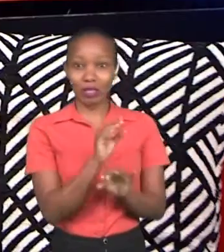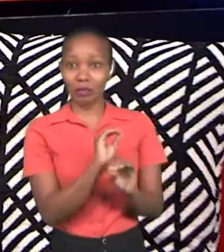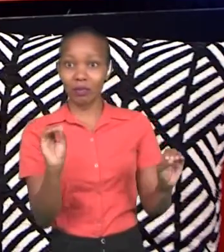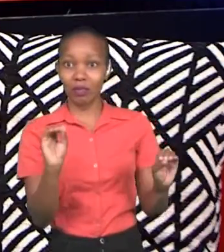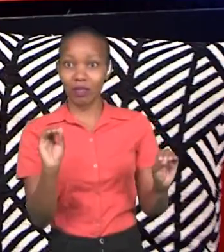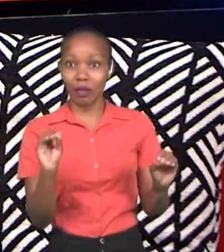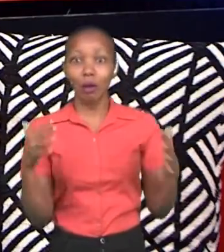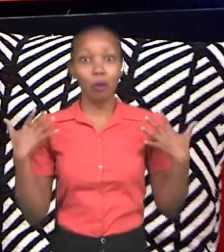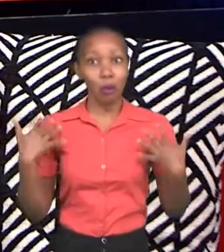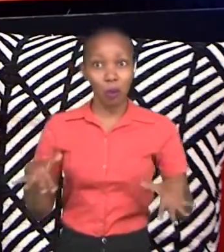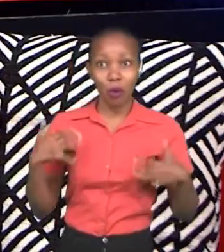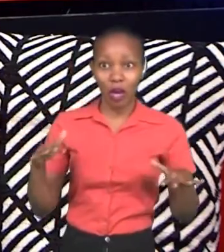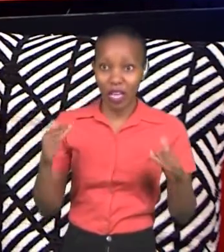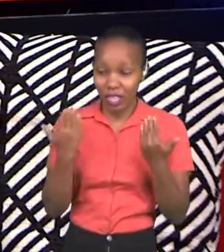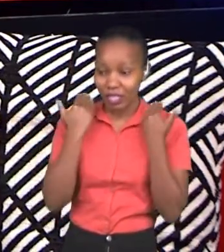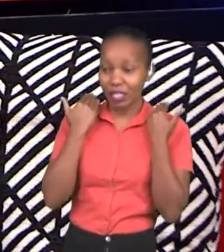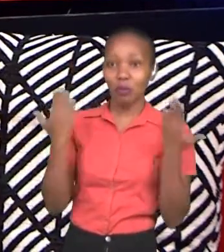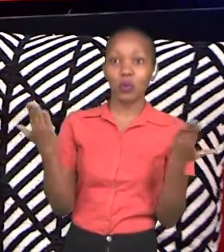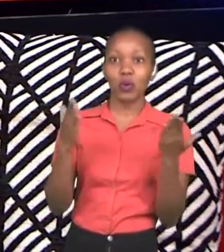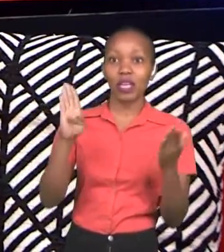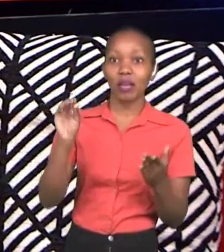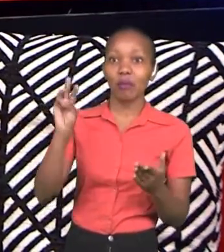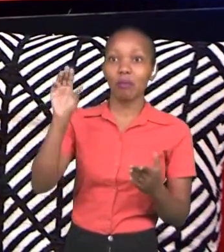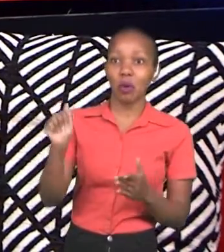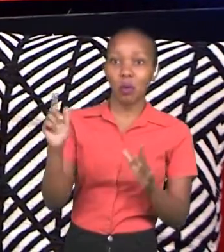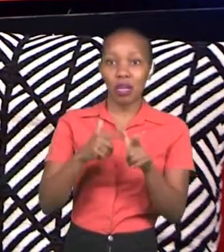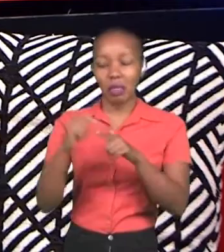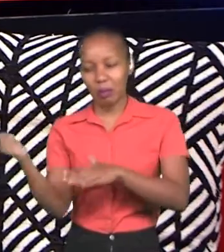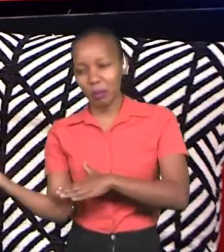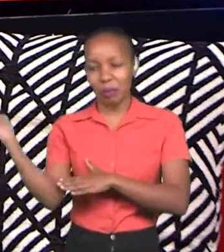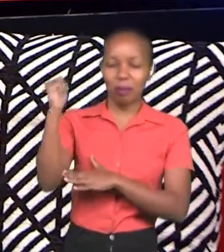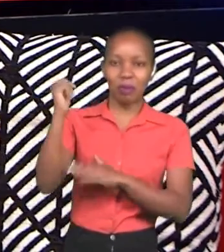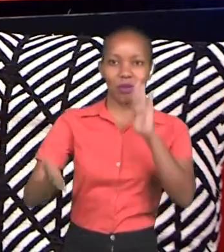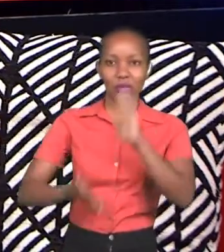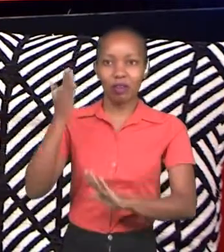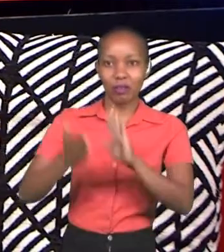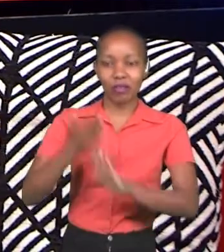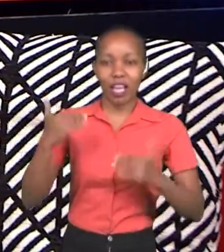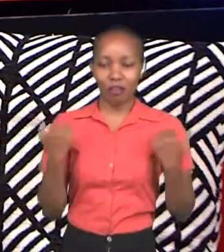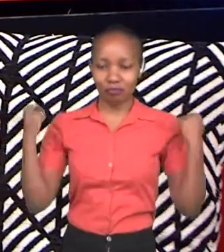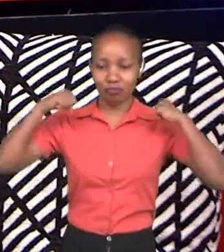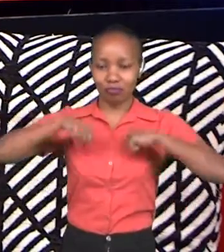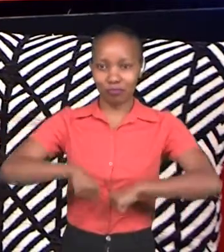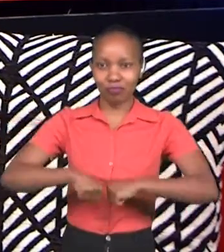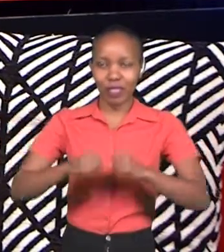wow, they slept just around Boma and they had to be walking out very fast to come, and they have their robes on still.